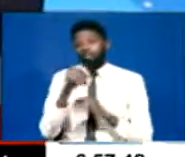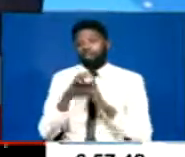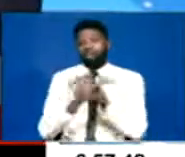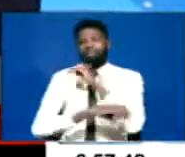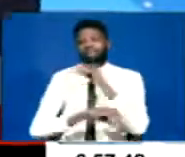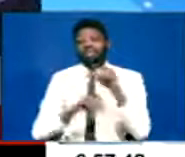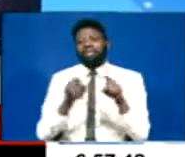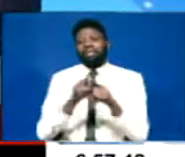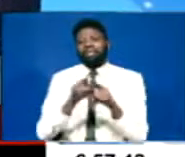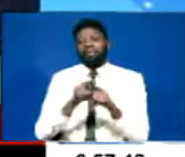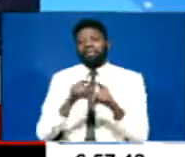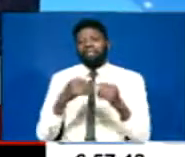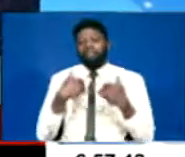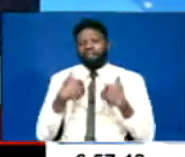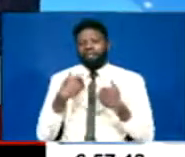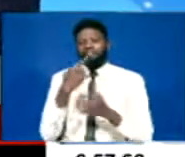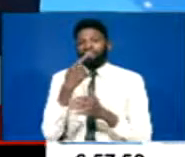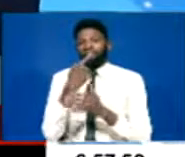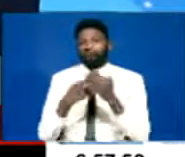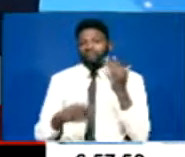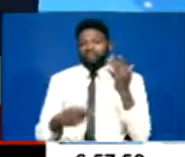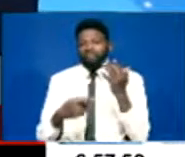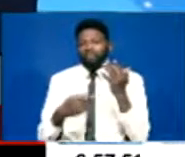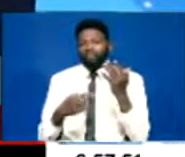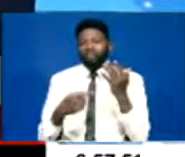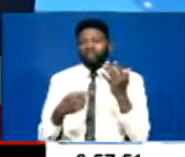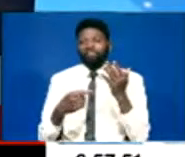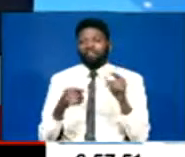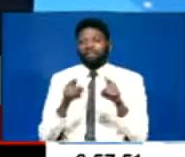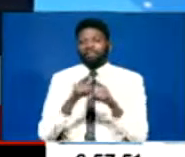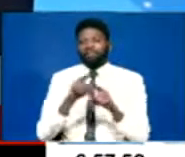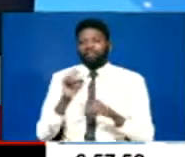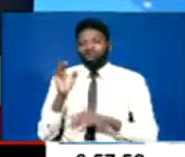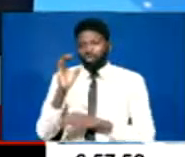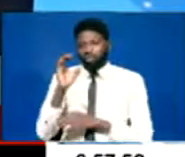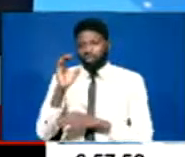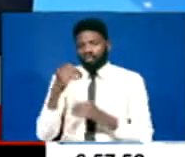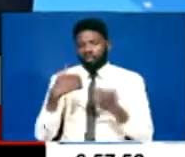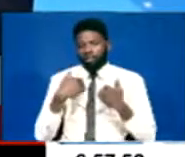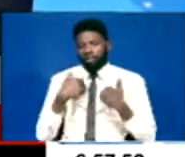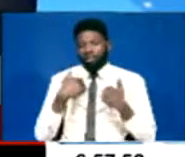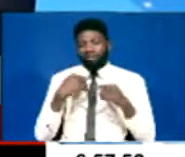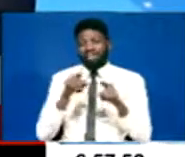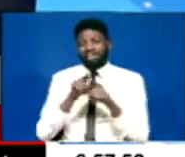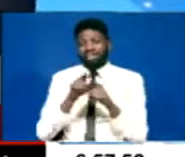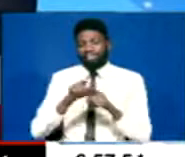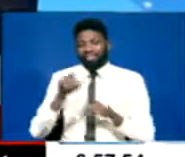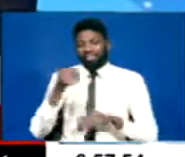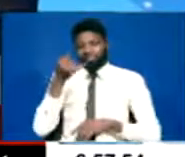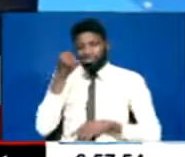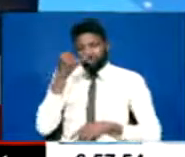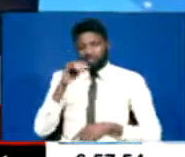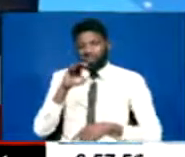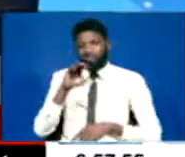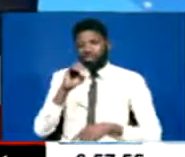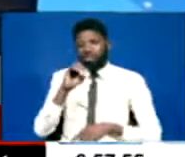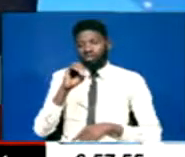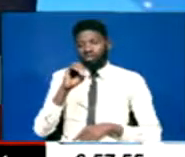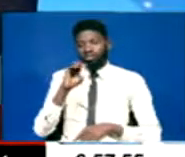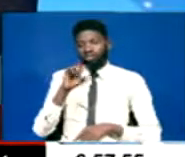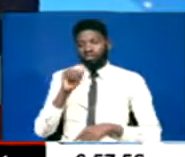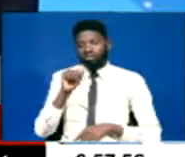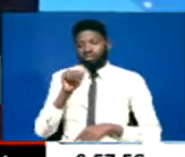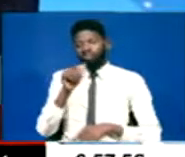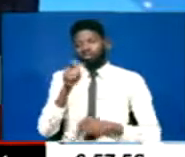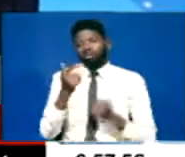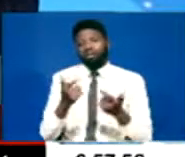know, Colombia has coca, which is legal in terms of, you know, farming coca. How that country is faring